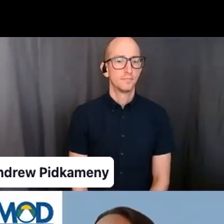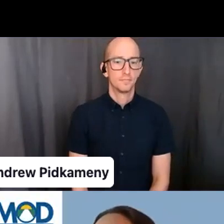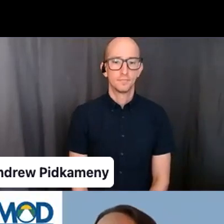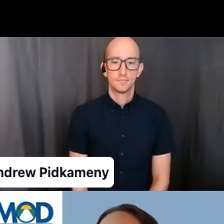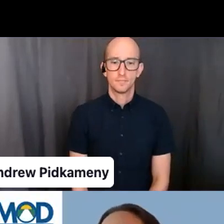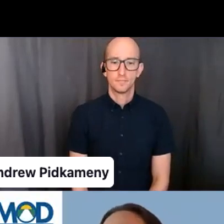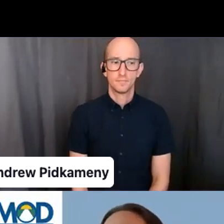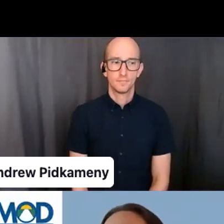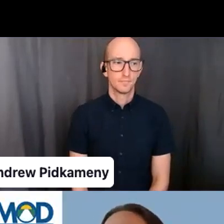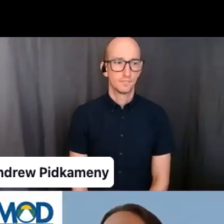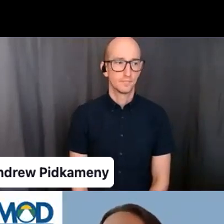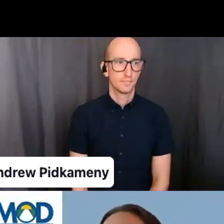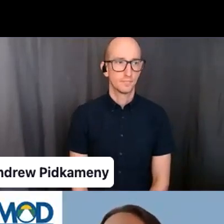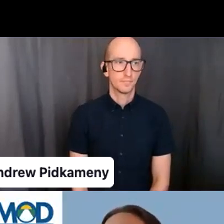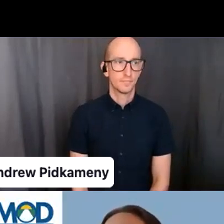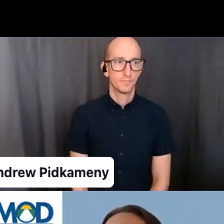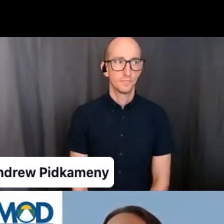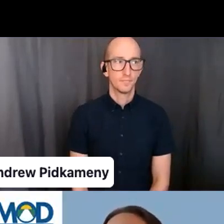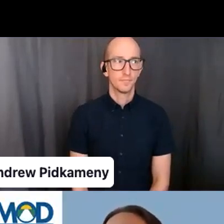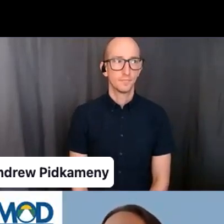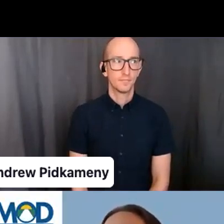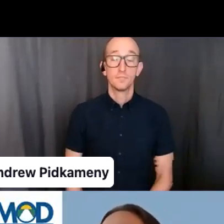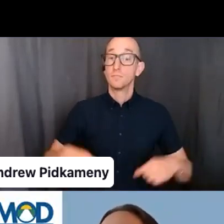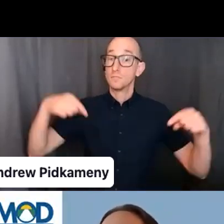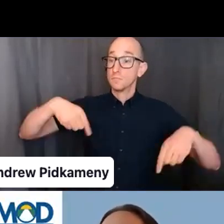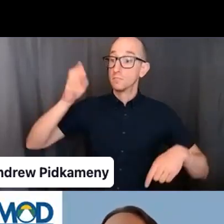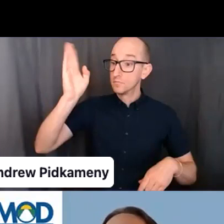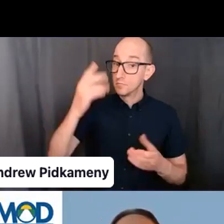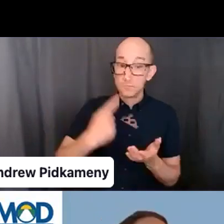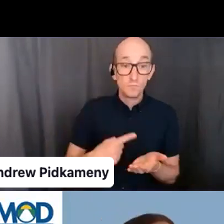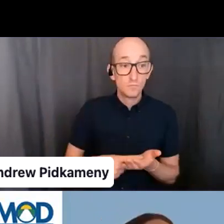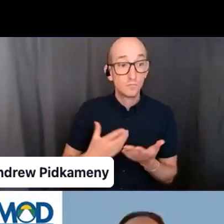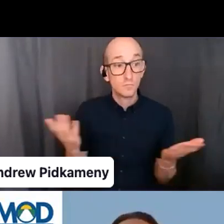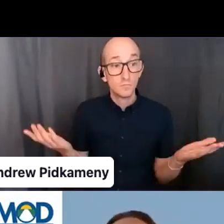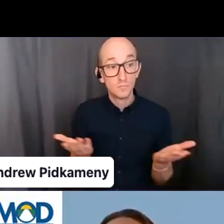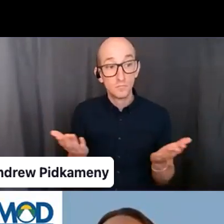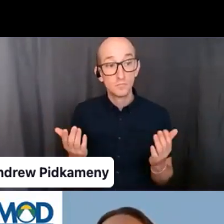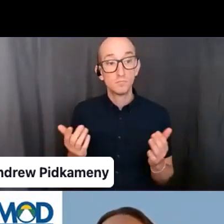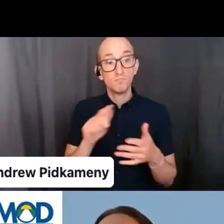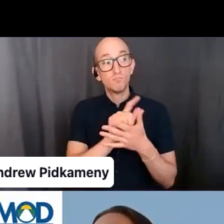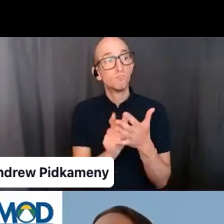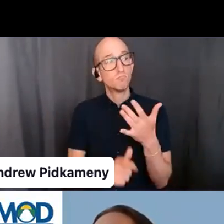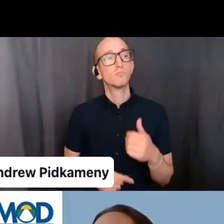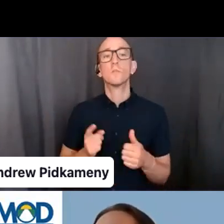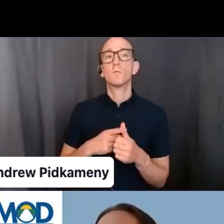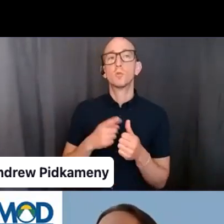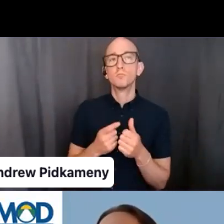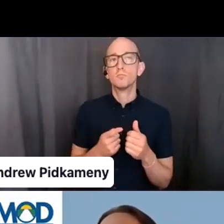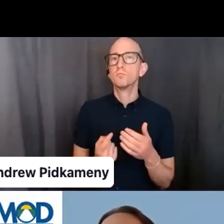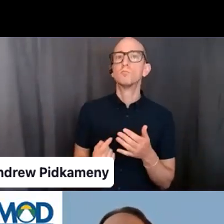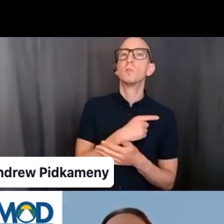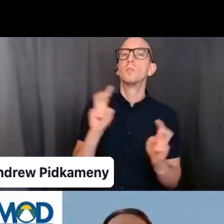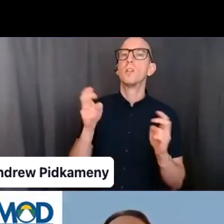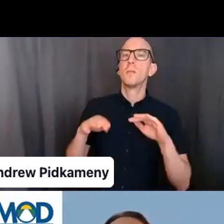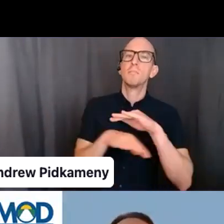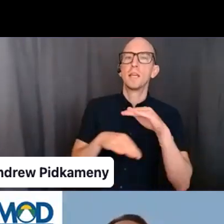So the structure of our talk today will be going over the basic concepts to make sure everybody's clear